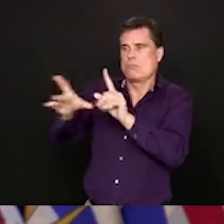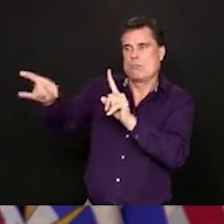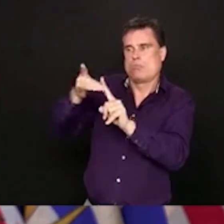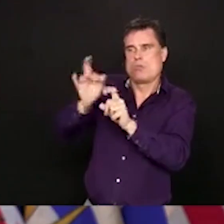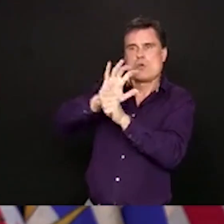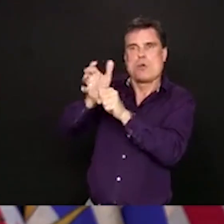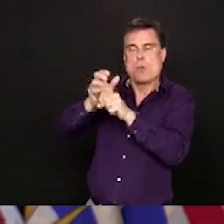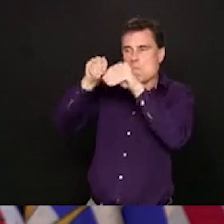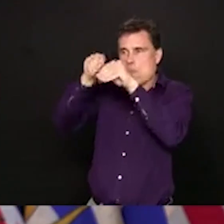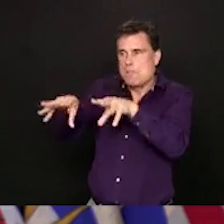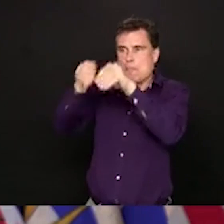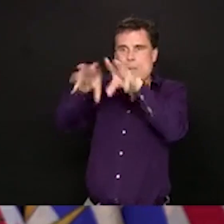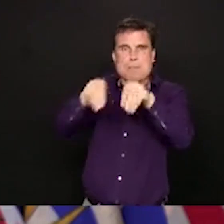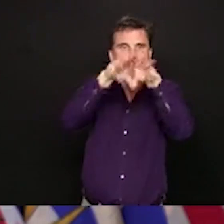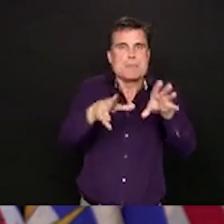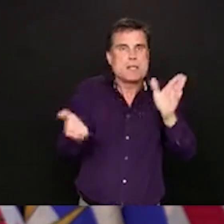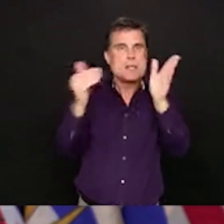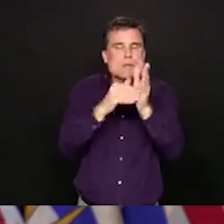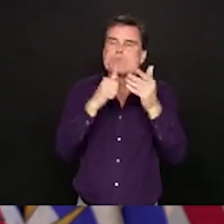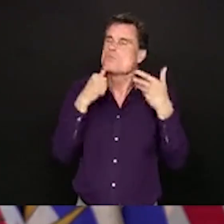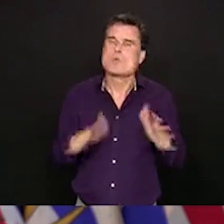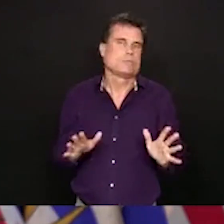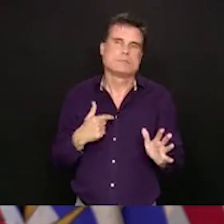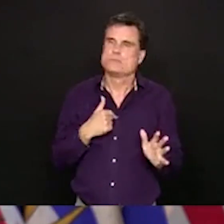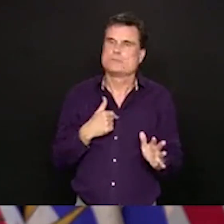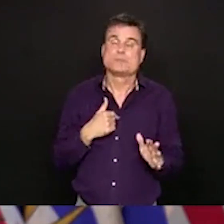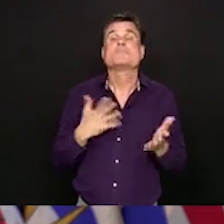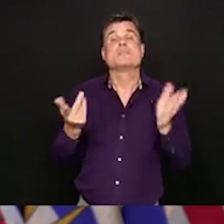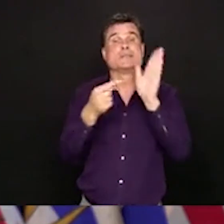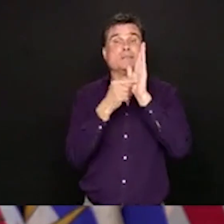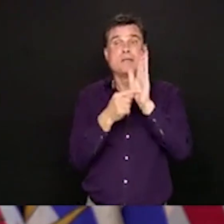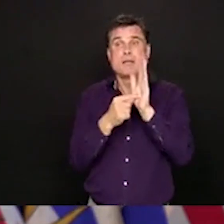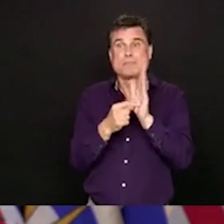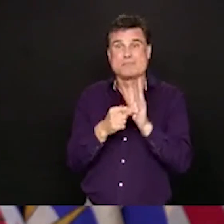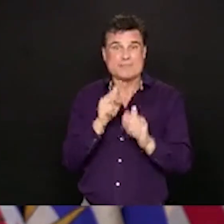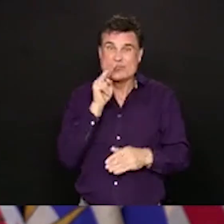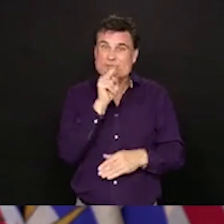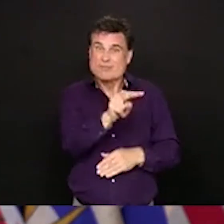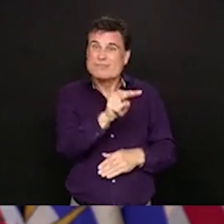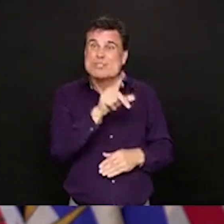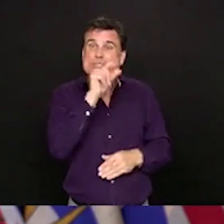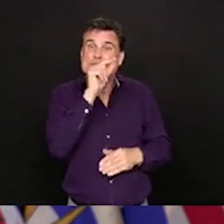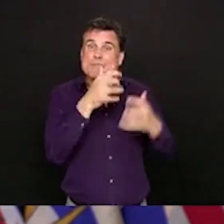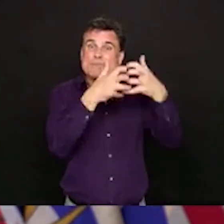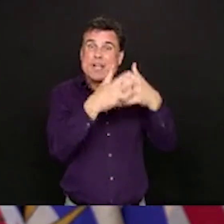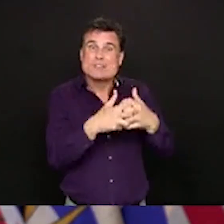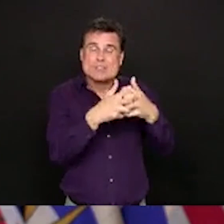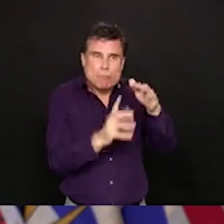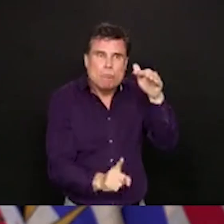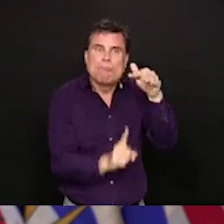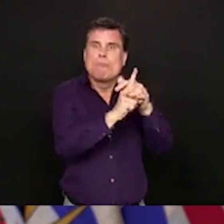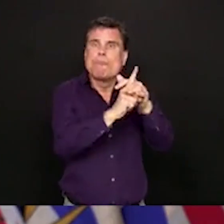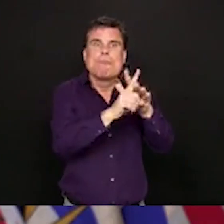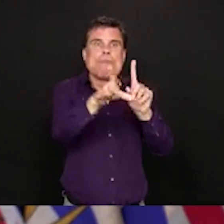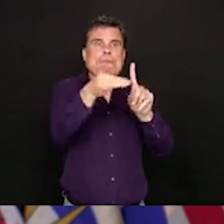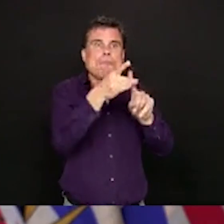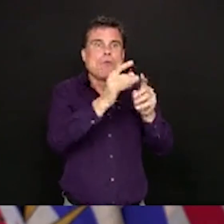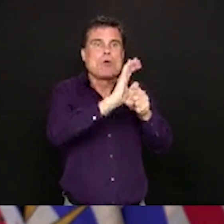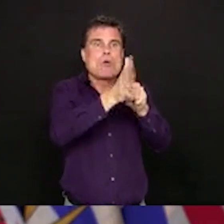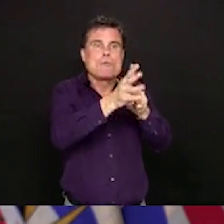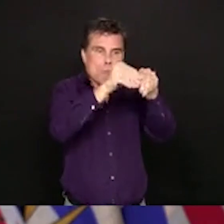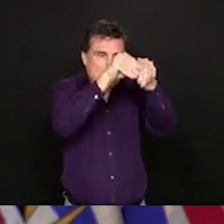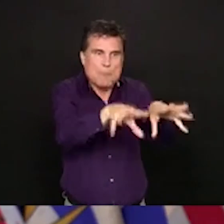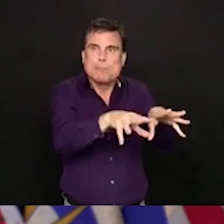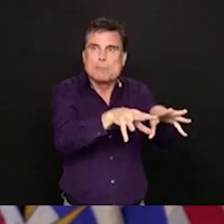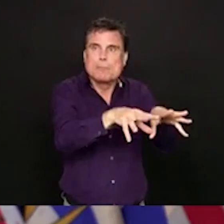we're discovering too late. So those are examples to us of how we need to do better to find people who are